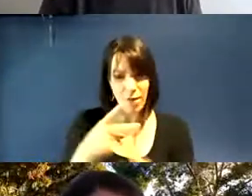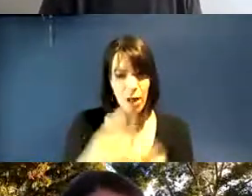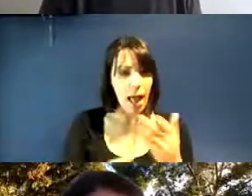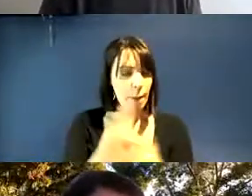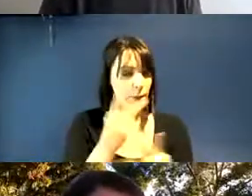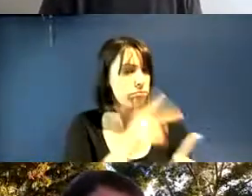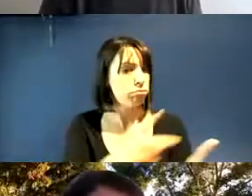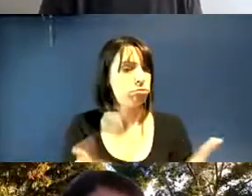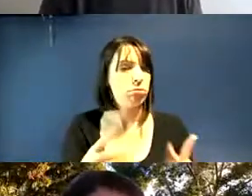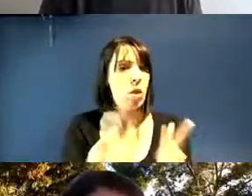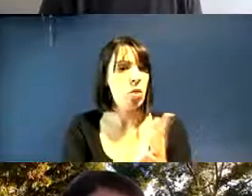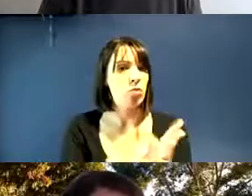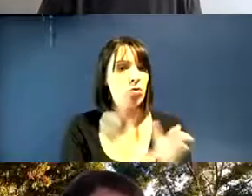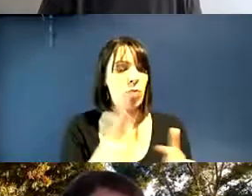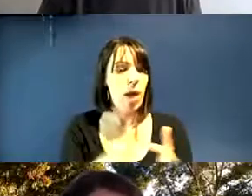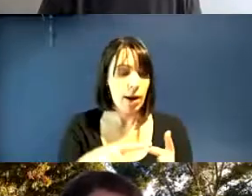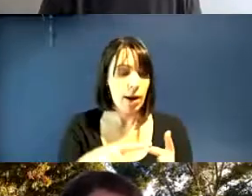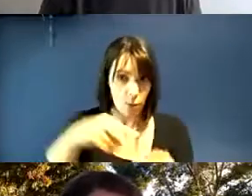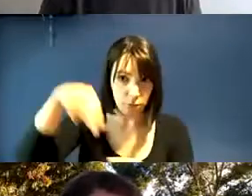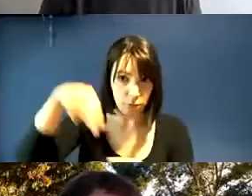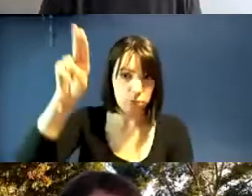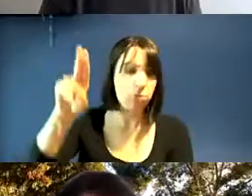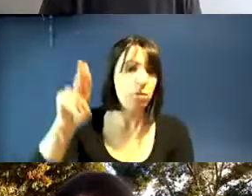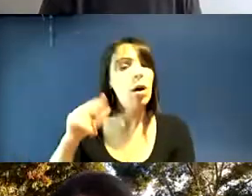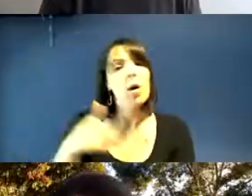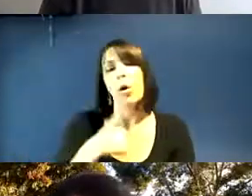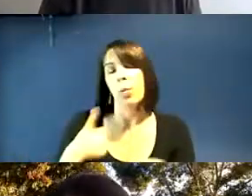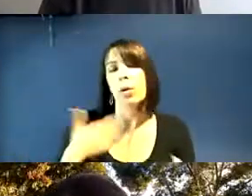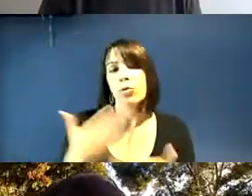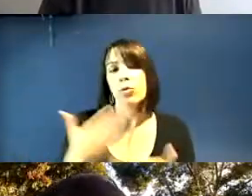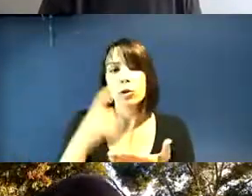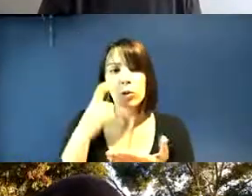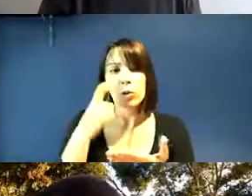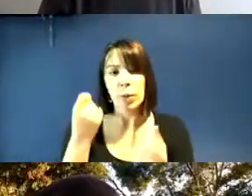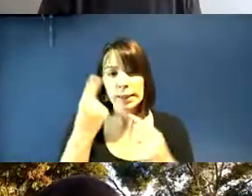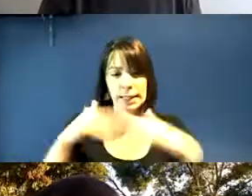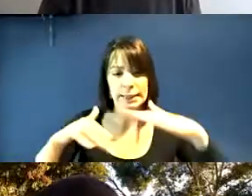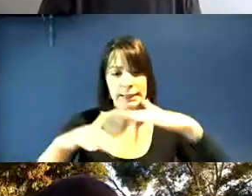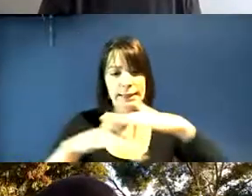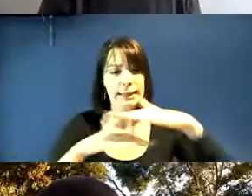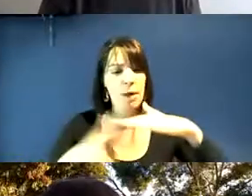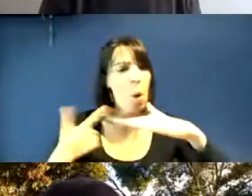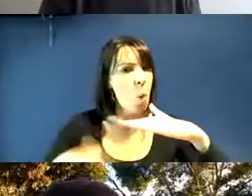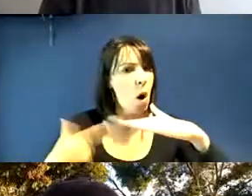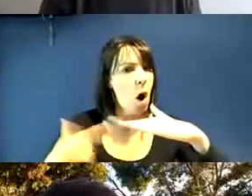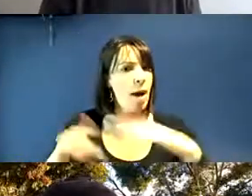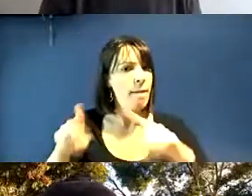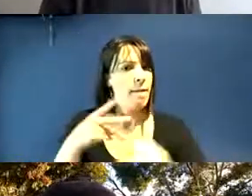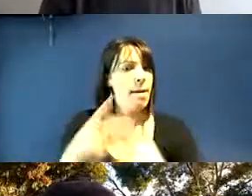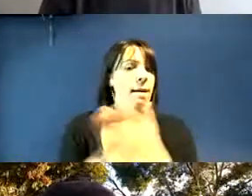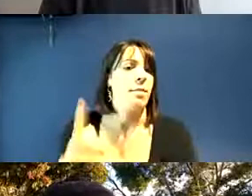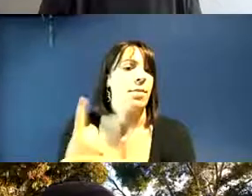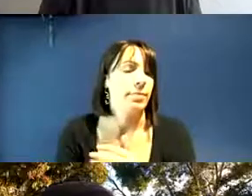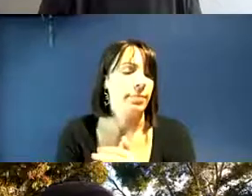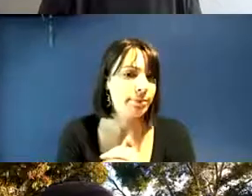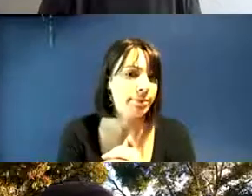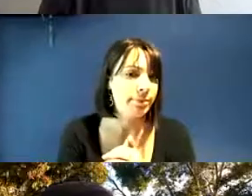this resource takes some time to explore the underlying drivers of violence against women with disabilities. And it will particularly focus